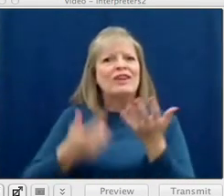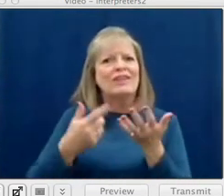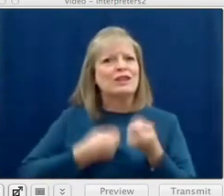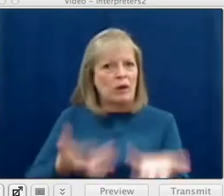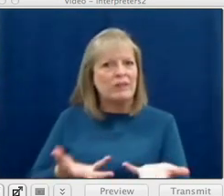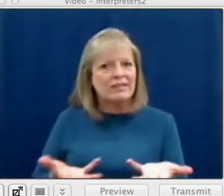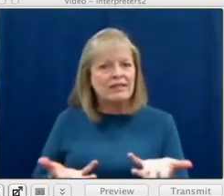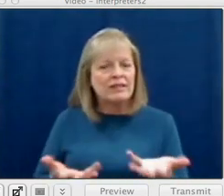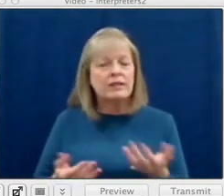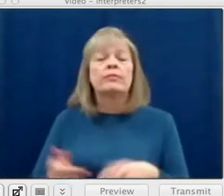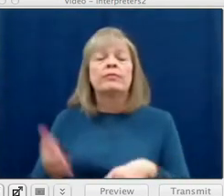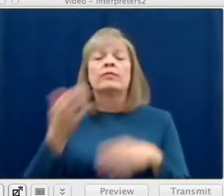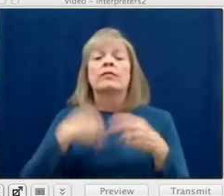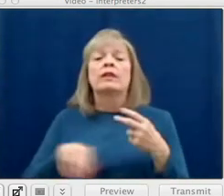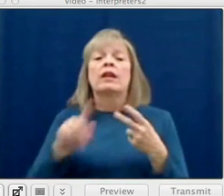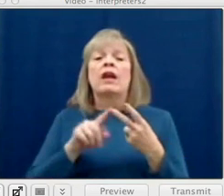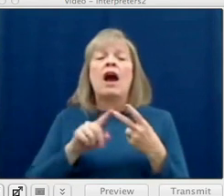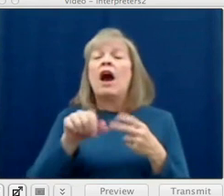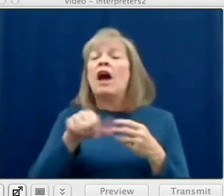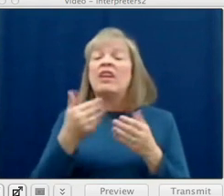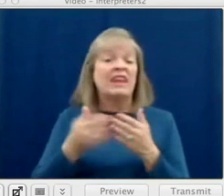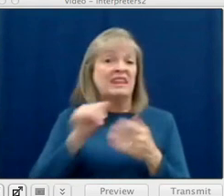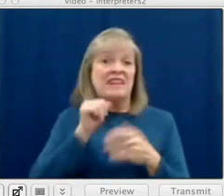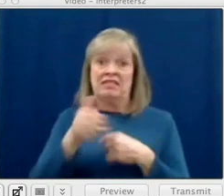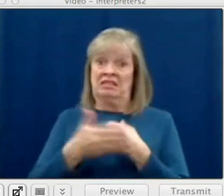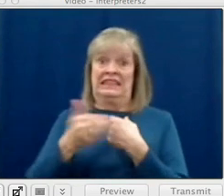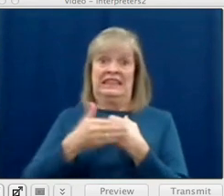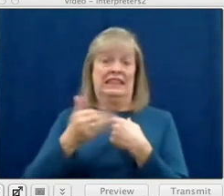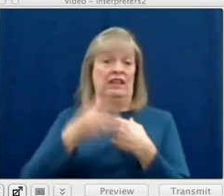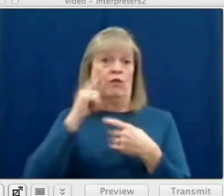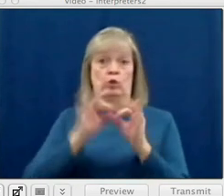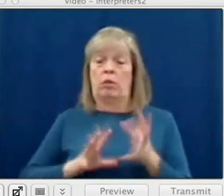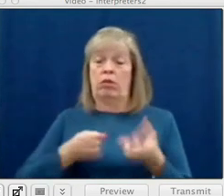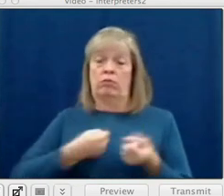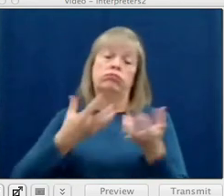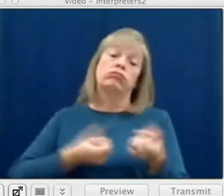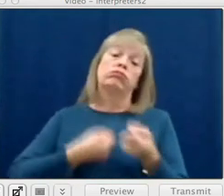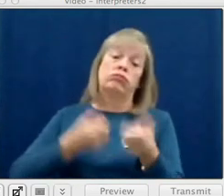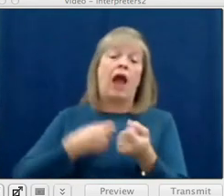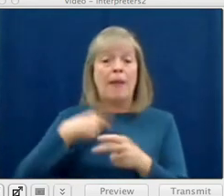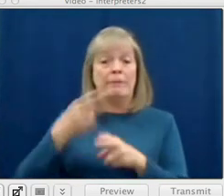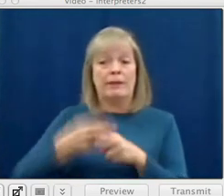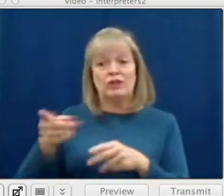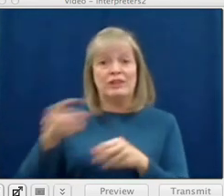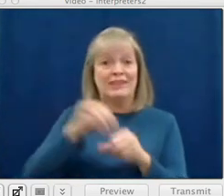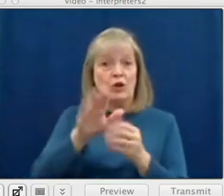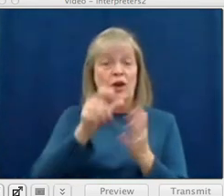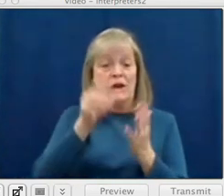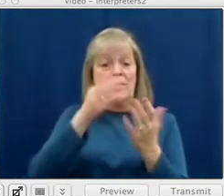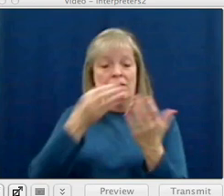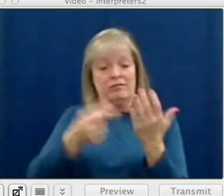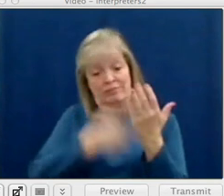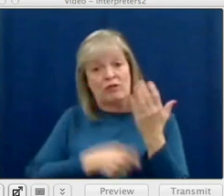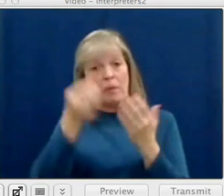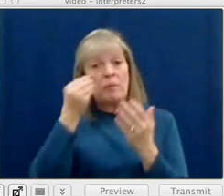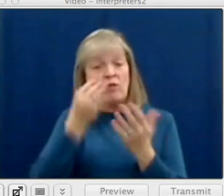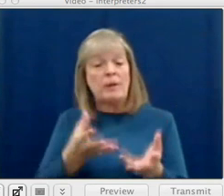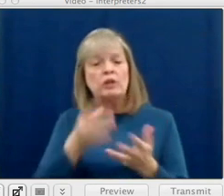Also, what doesn't come out terribly naturally are what I refer to and has written down here in your packet under pre-assignment controls.